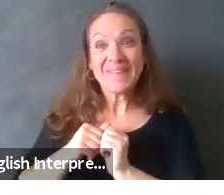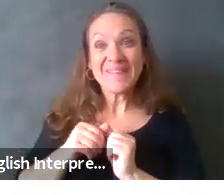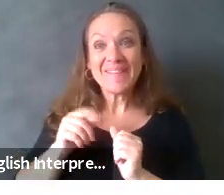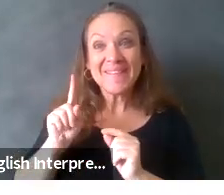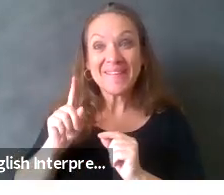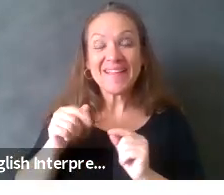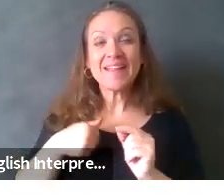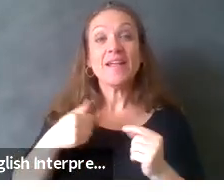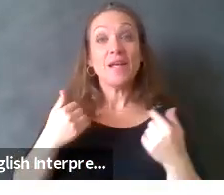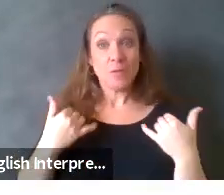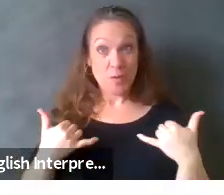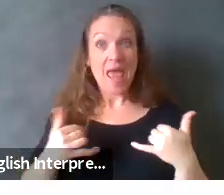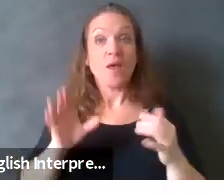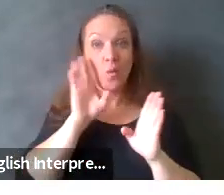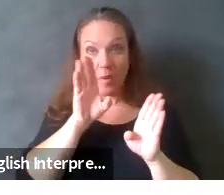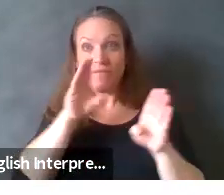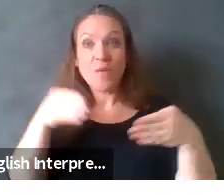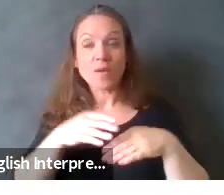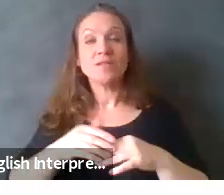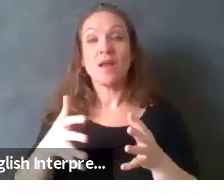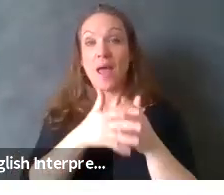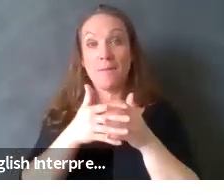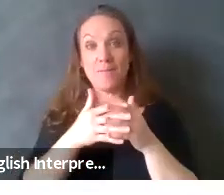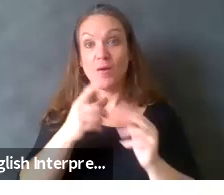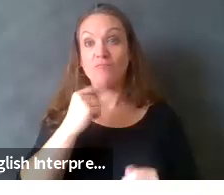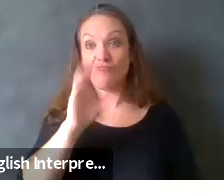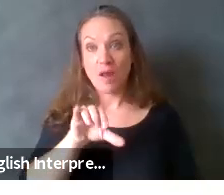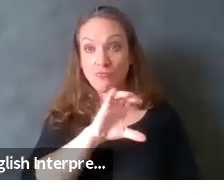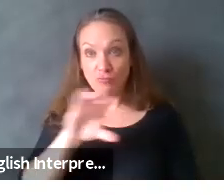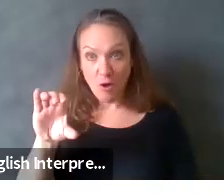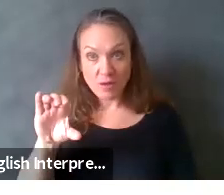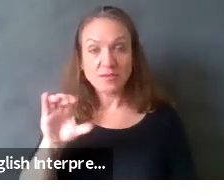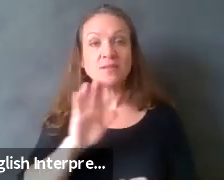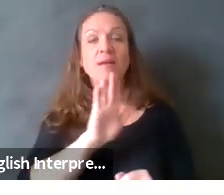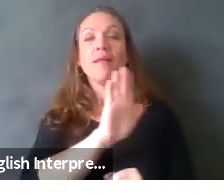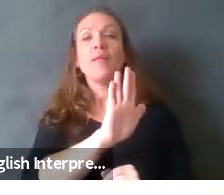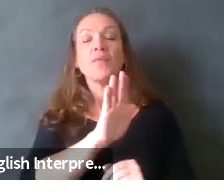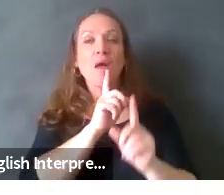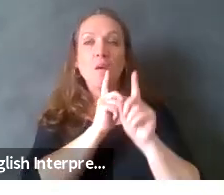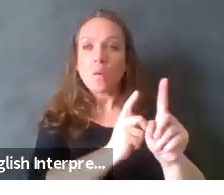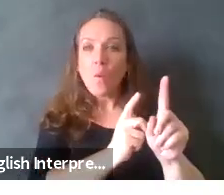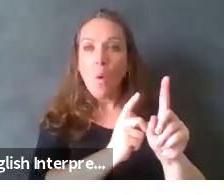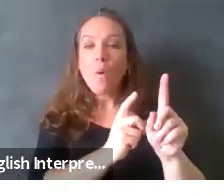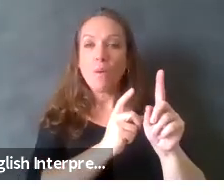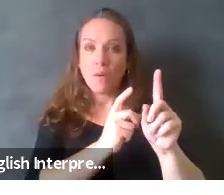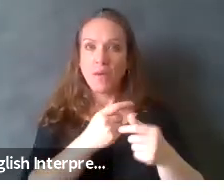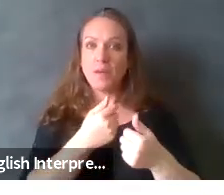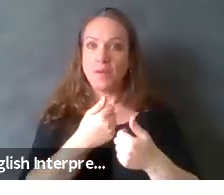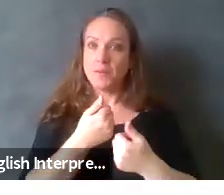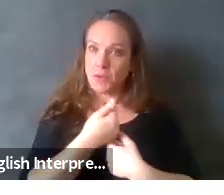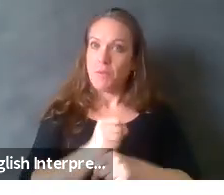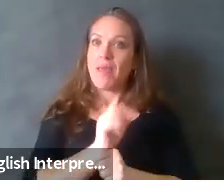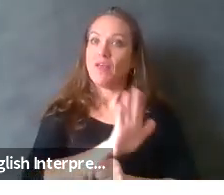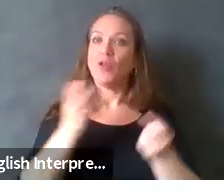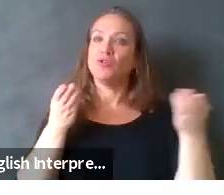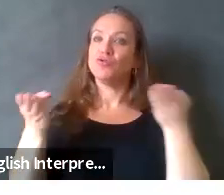this session will cover American Red Cross and the Red Cross efforts to make their efforts